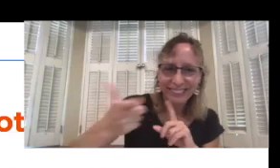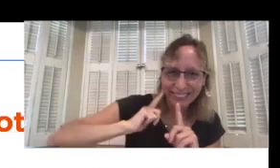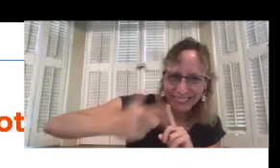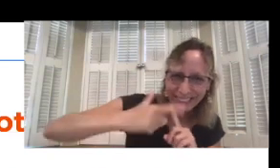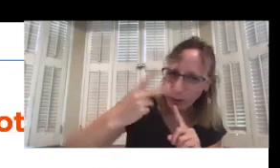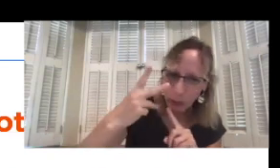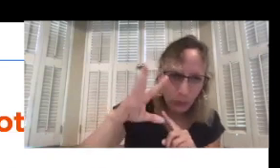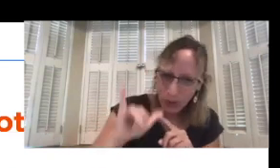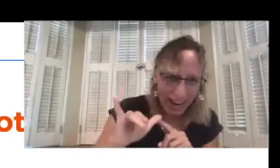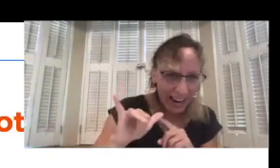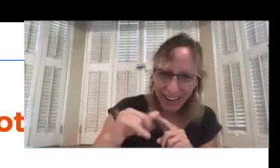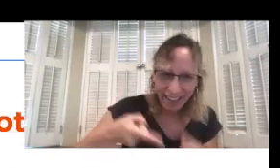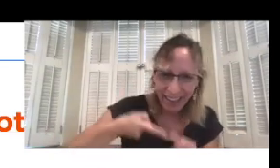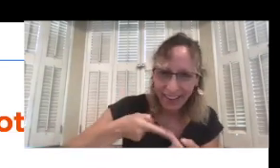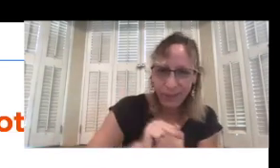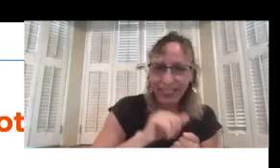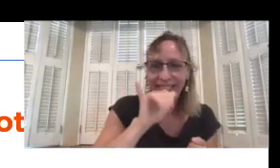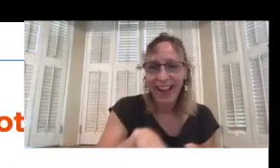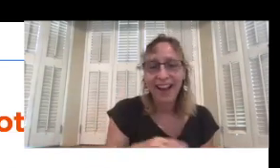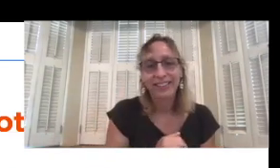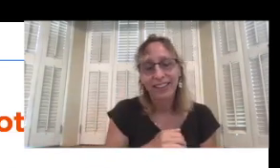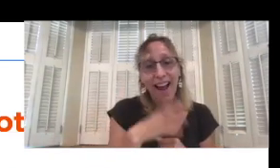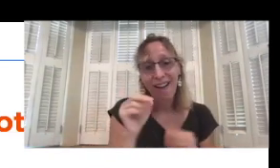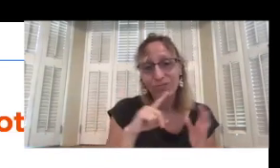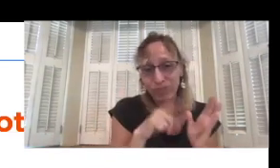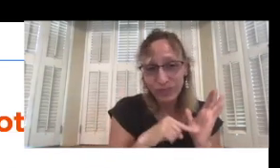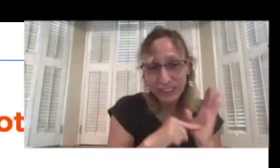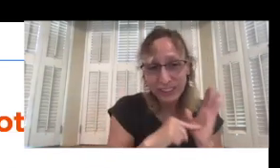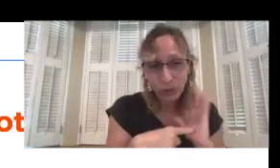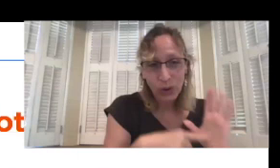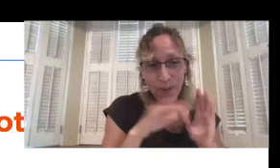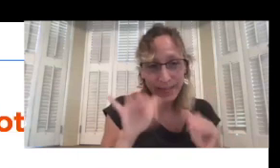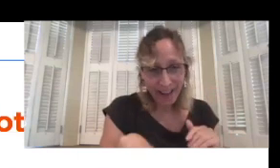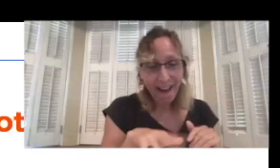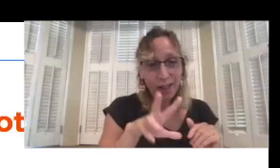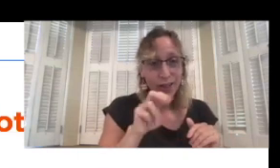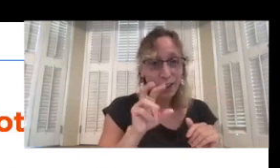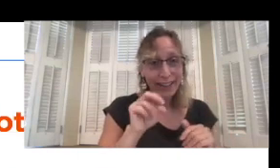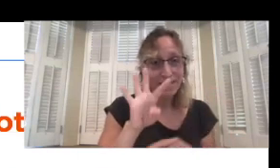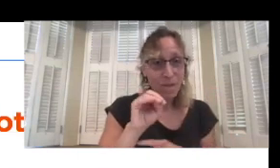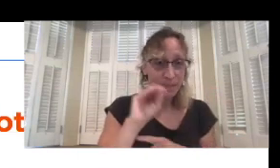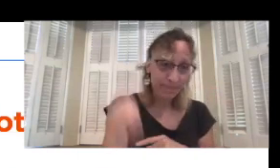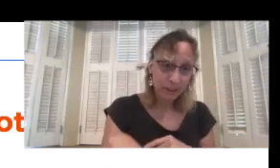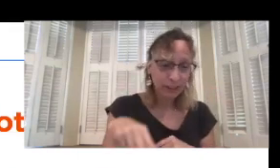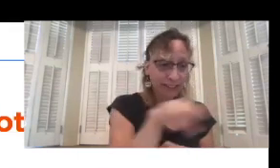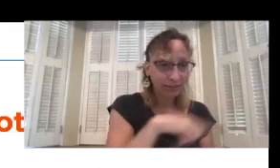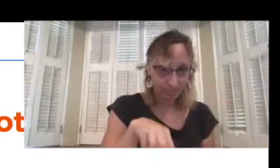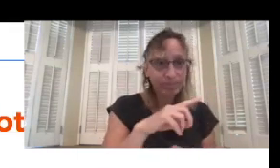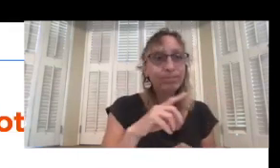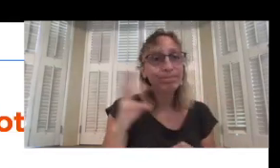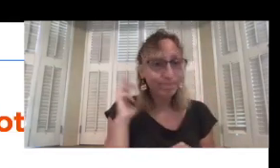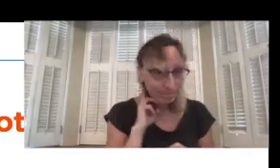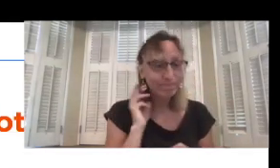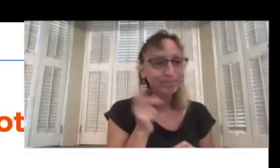Or a child may be comfortable speaking, but it's hard for them to understand others. Research also shows